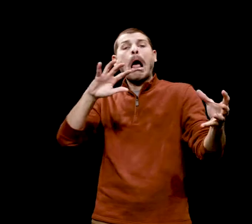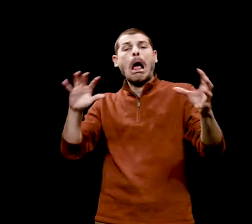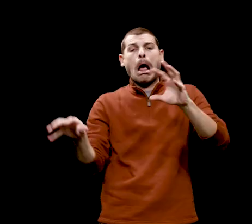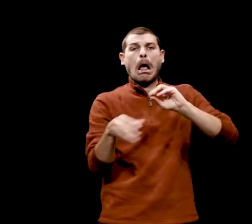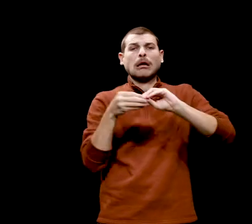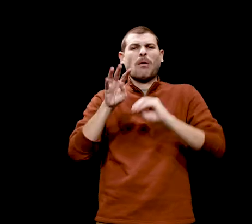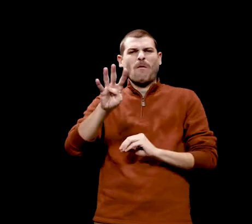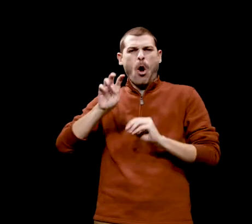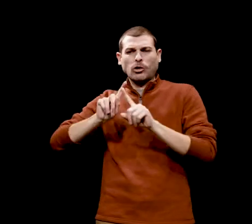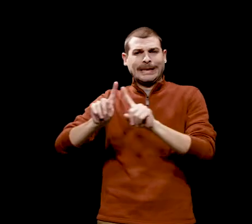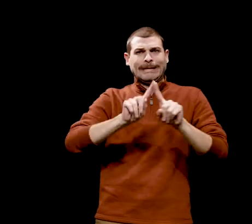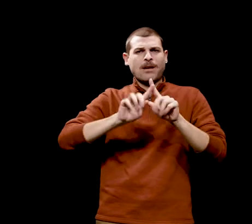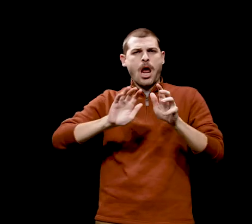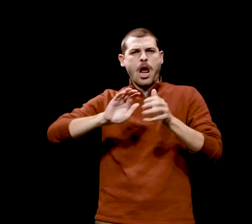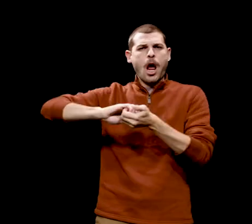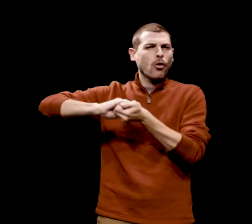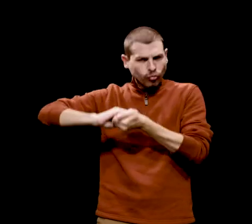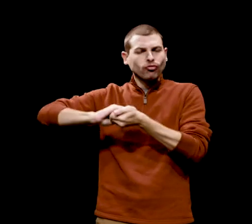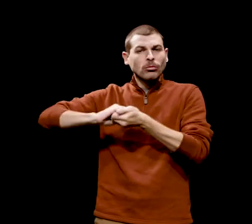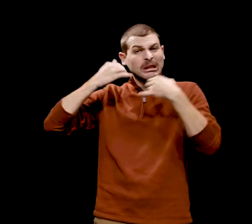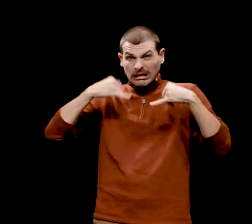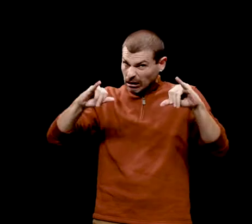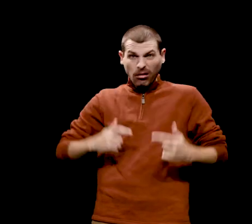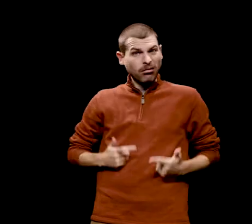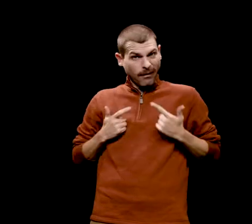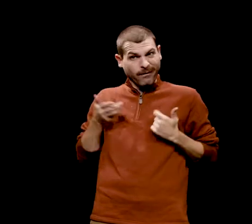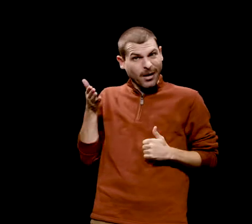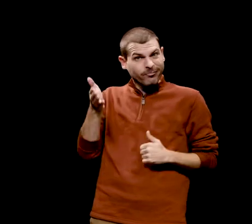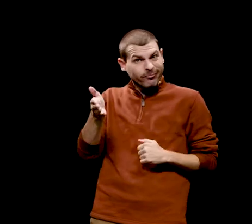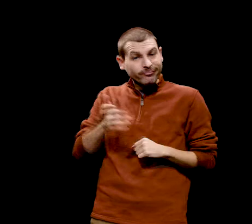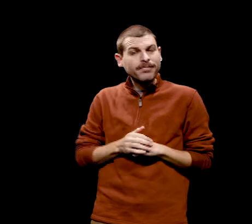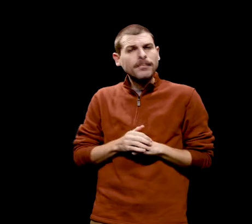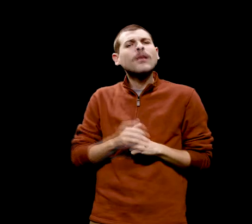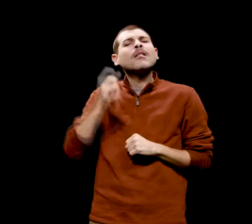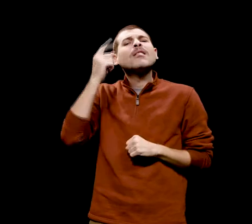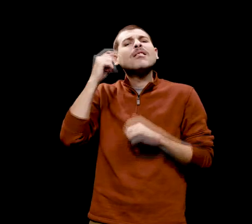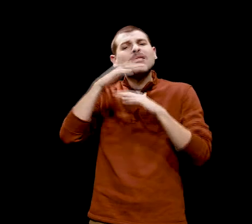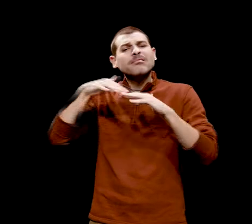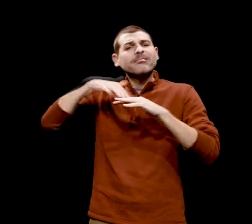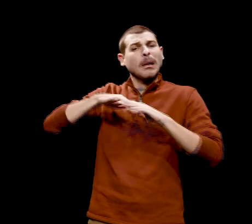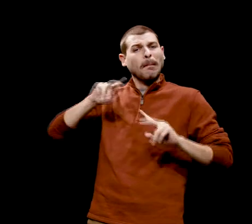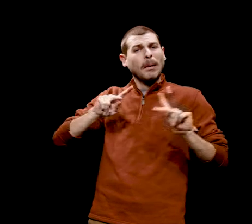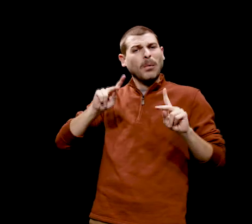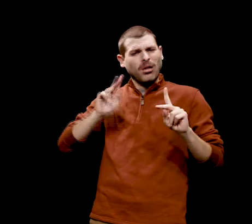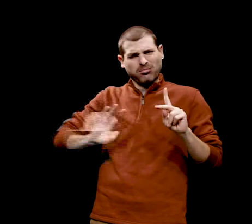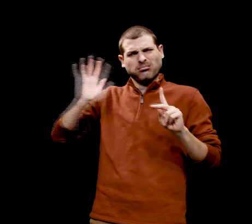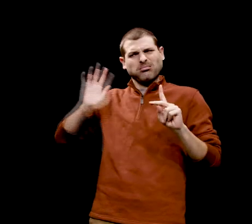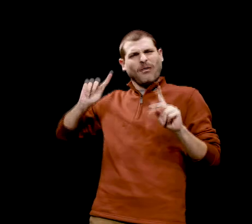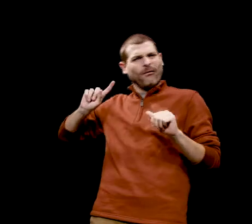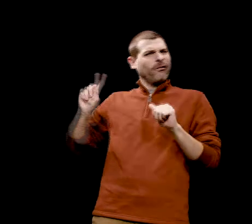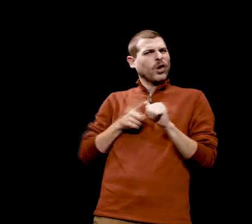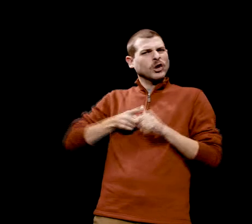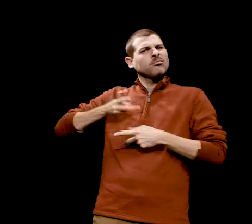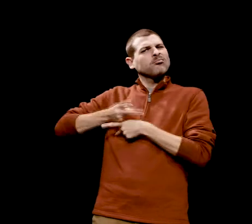400 different tribal nations. We recognize Indigenous peoples as the traditional stewards of this land and acknowledge